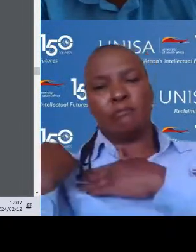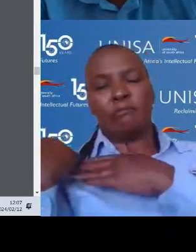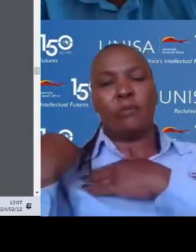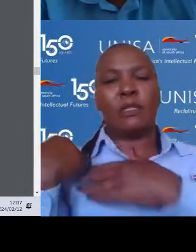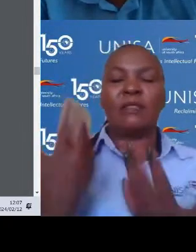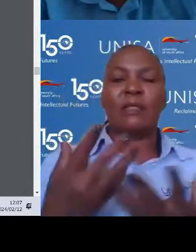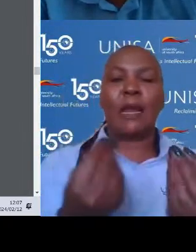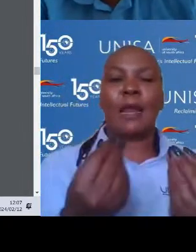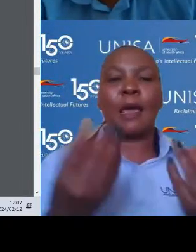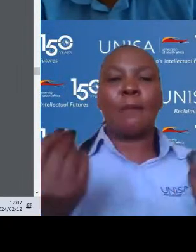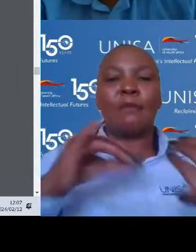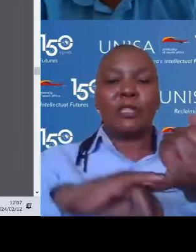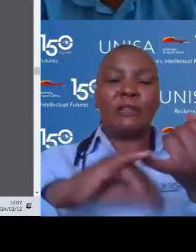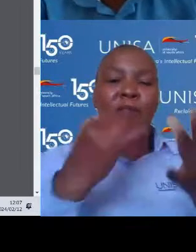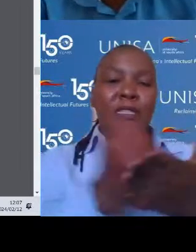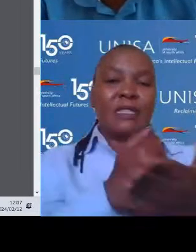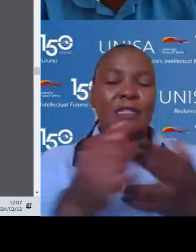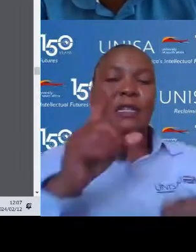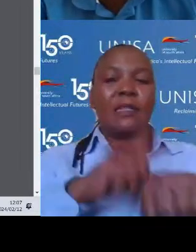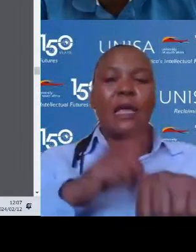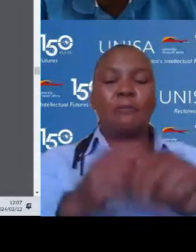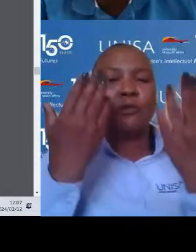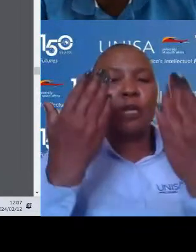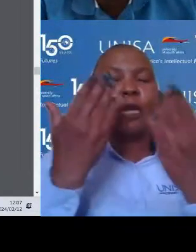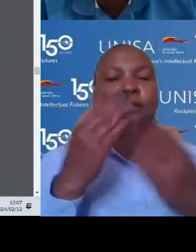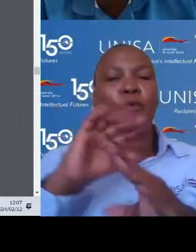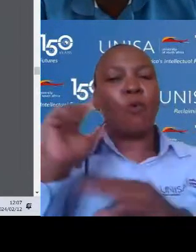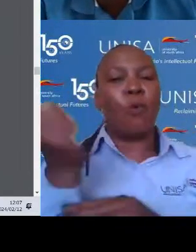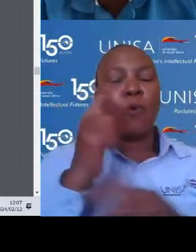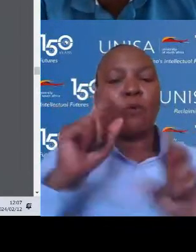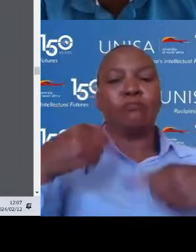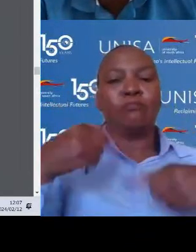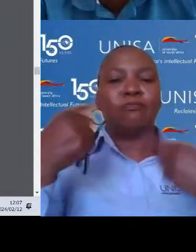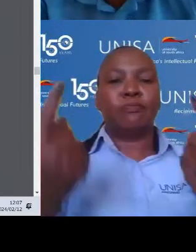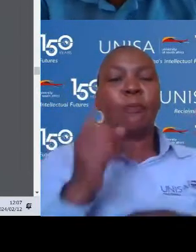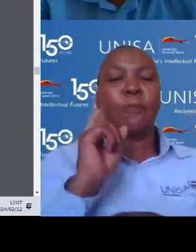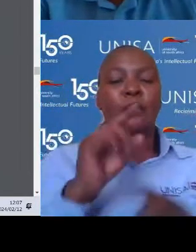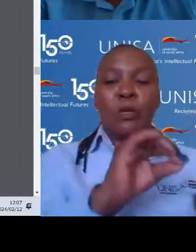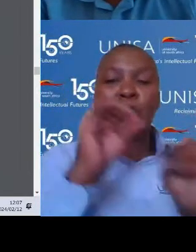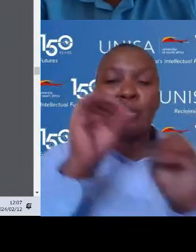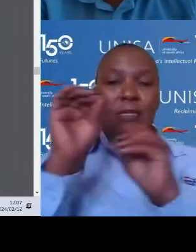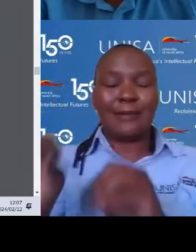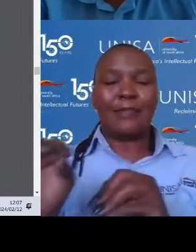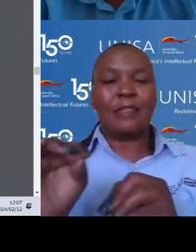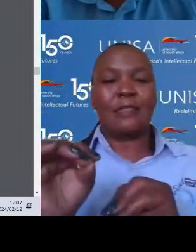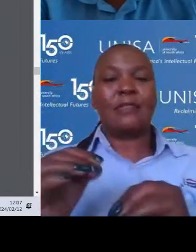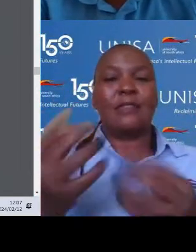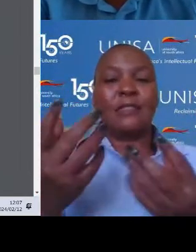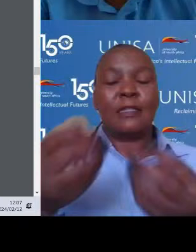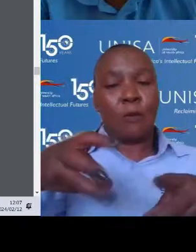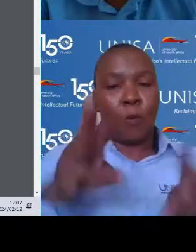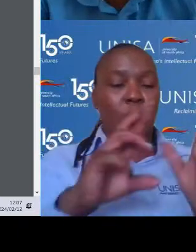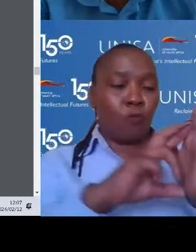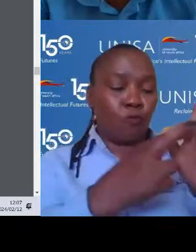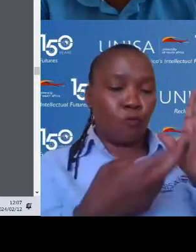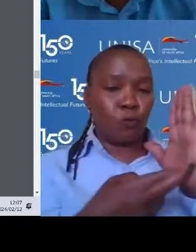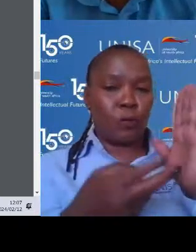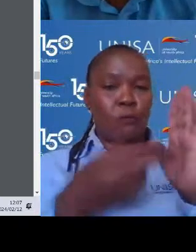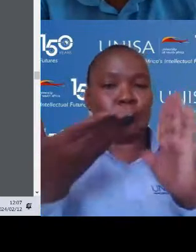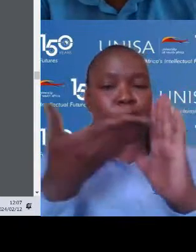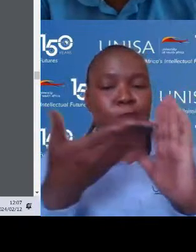just don't have time. You can defer, but there are rules, there are forms if you want to defer your